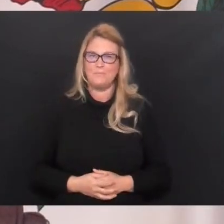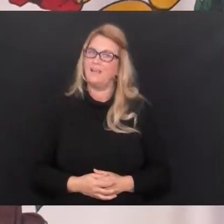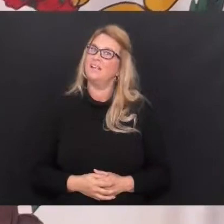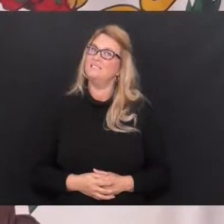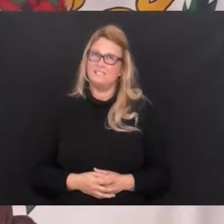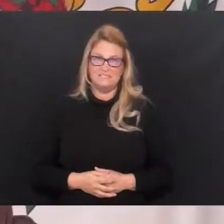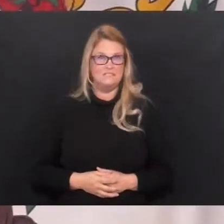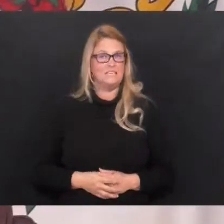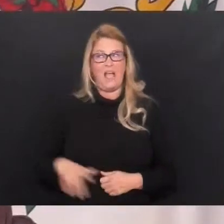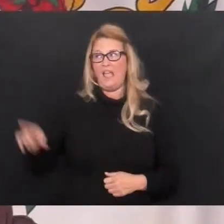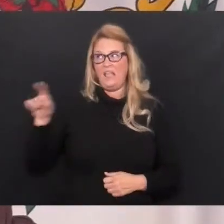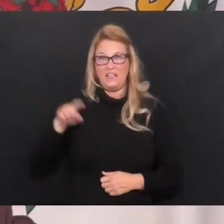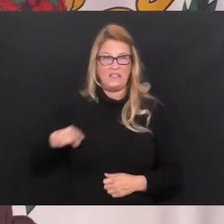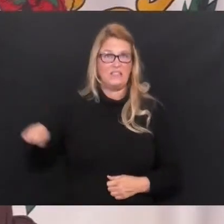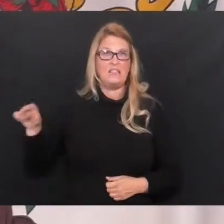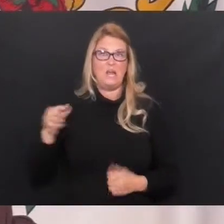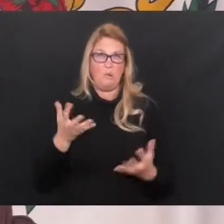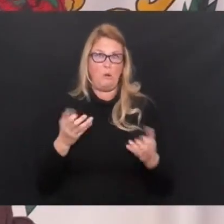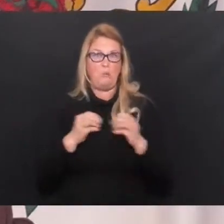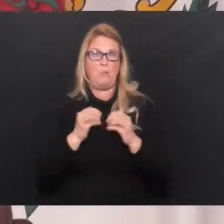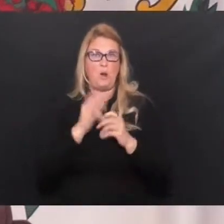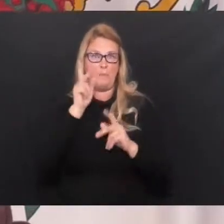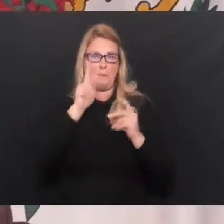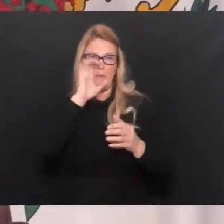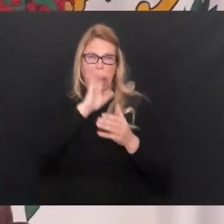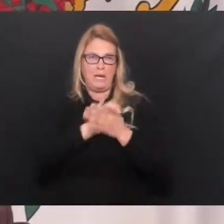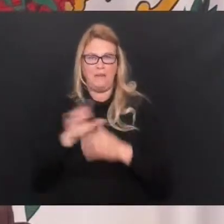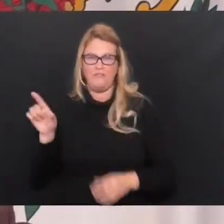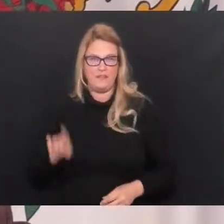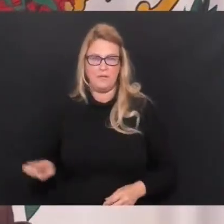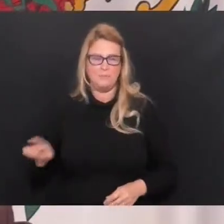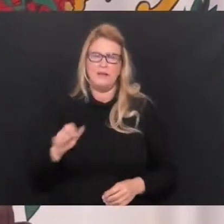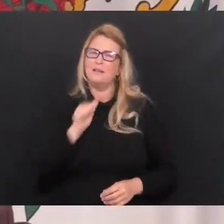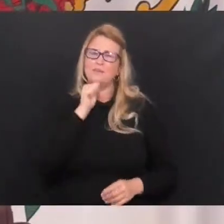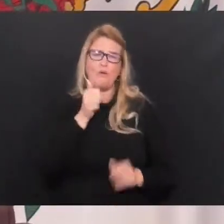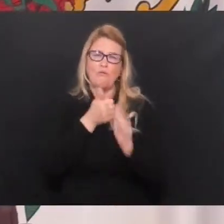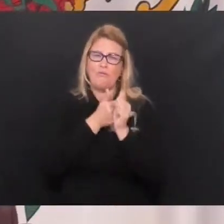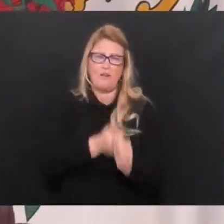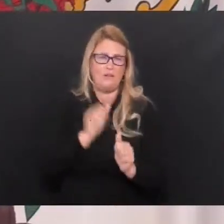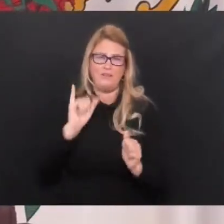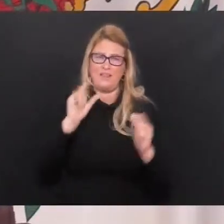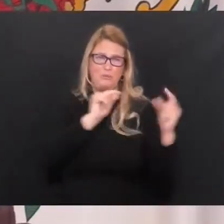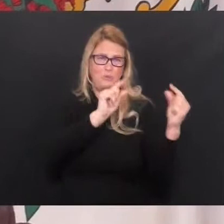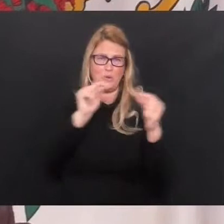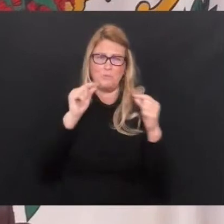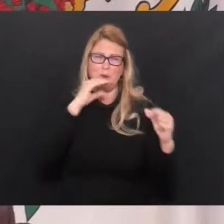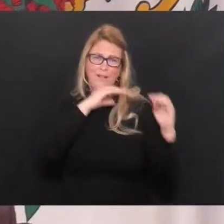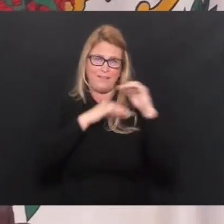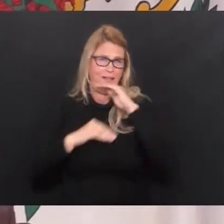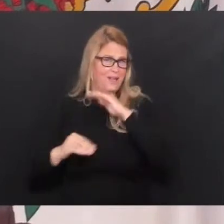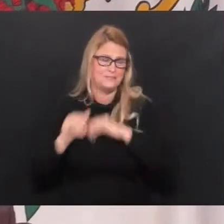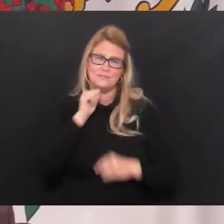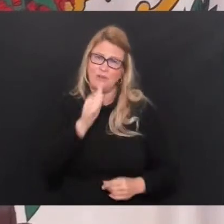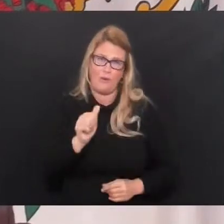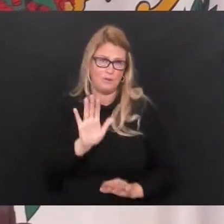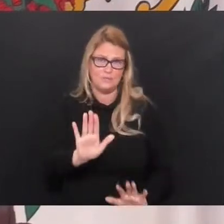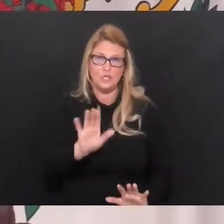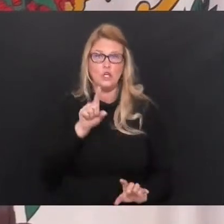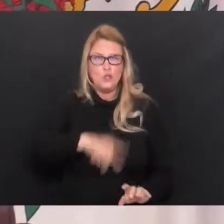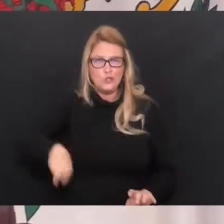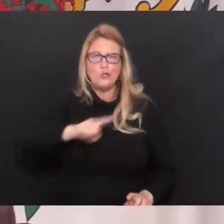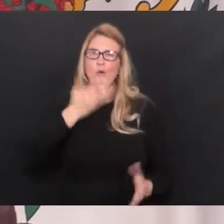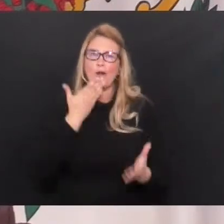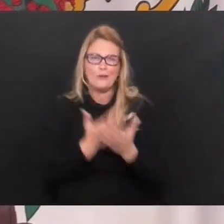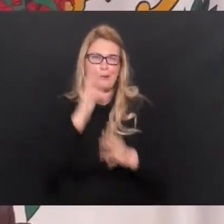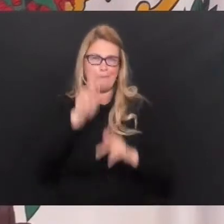Misery loves company. Don't listen to this garbage, please. You're too good, West Virginia. Too good